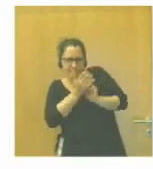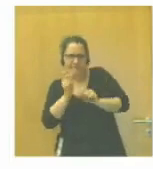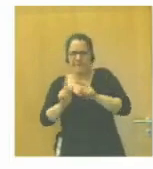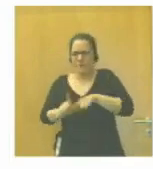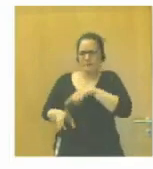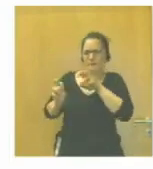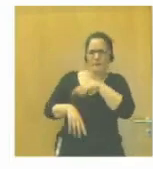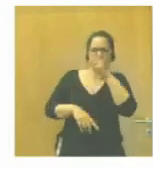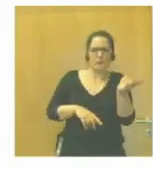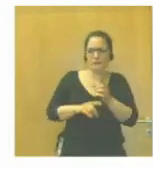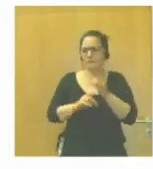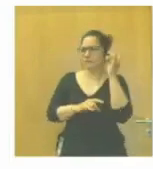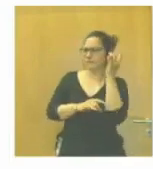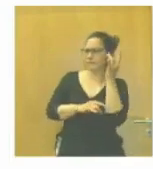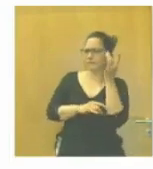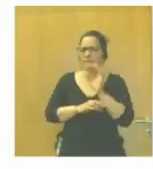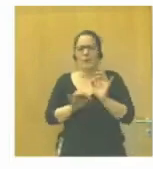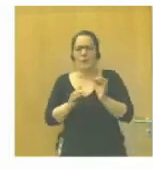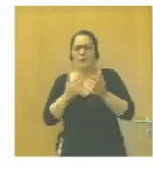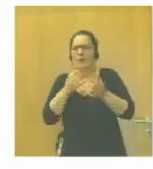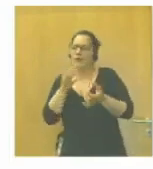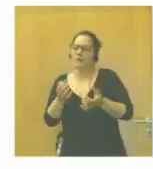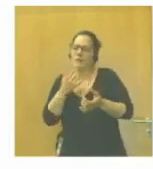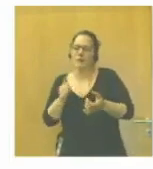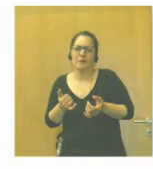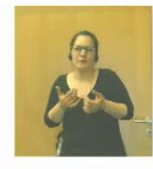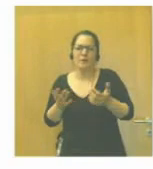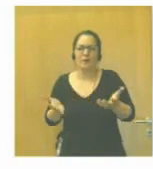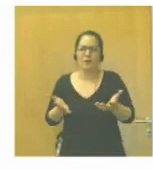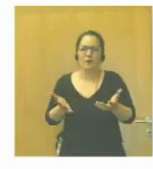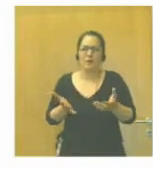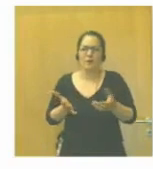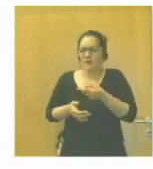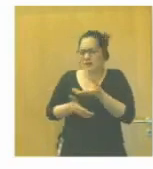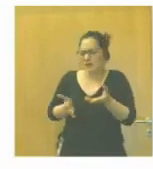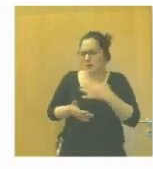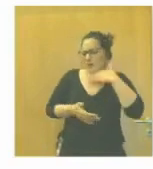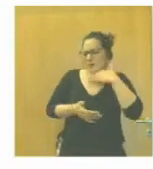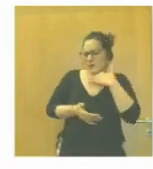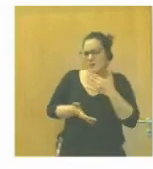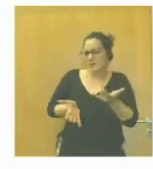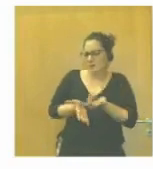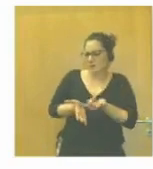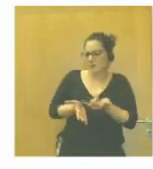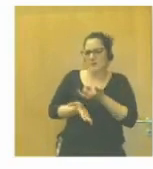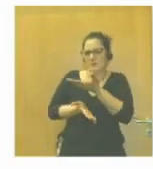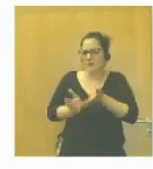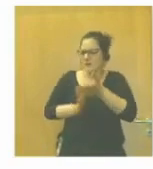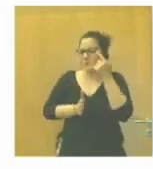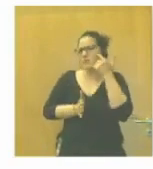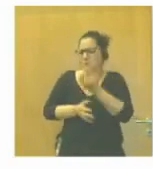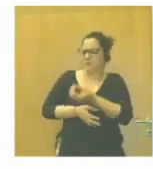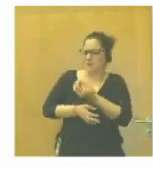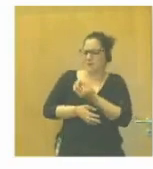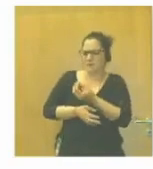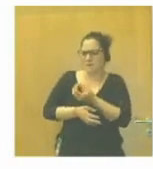never do anything crazy, right? And so again, what you're saying is, I can't hear it when you tell me that. I'm too afraid,